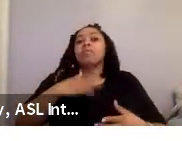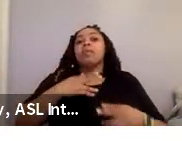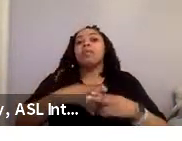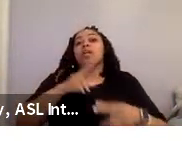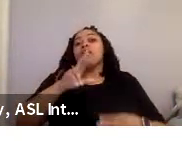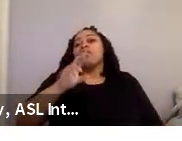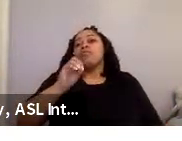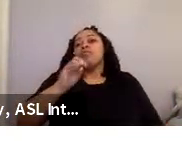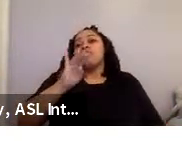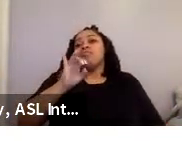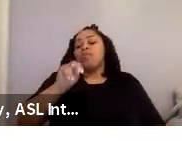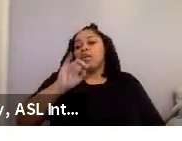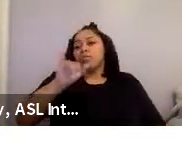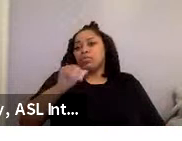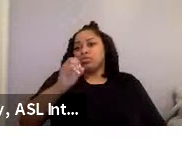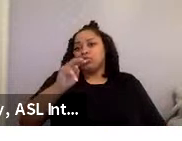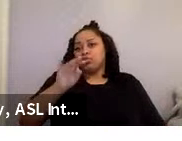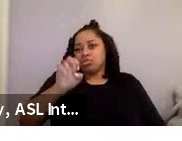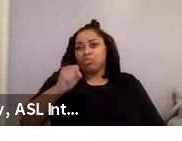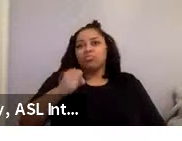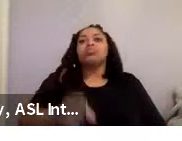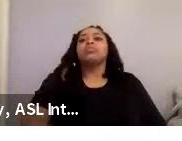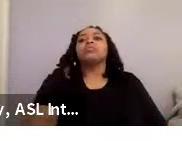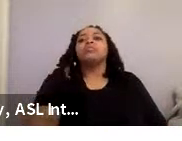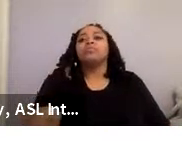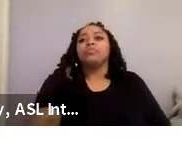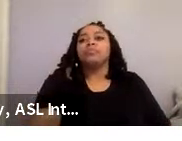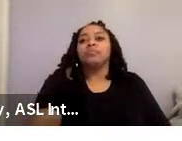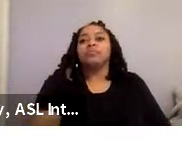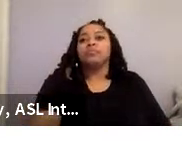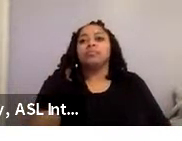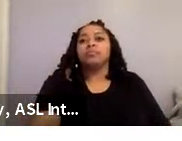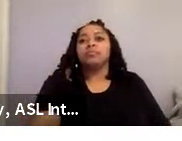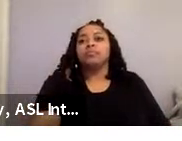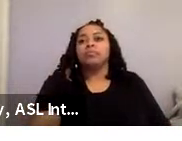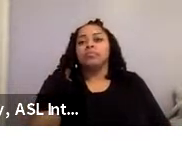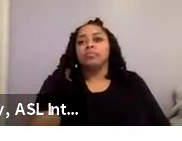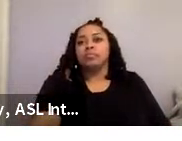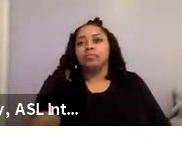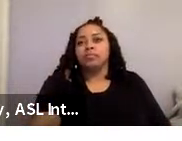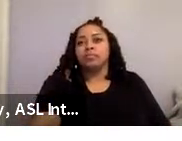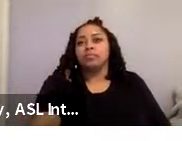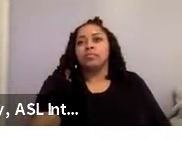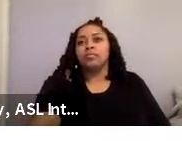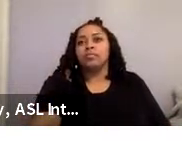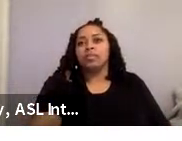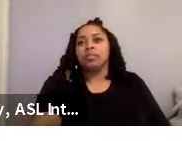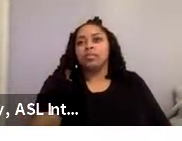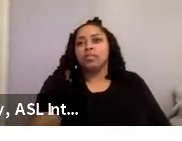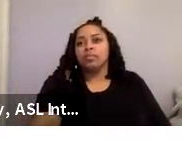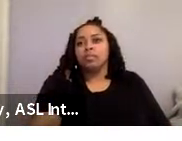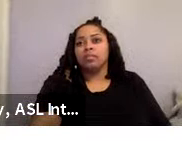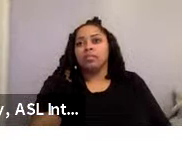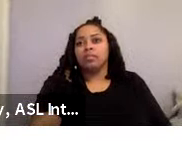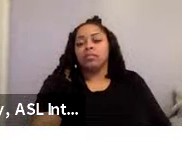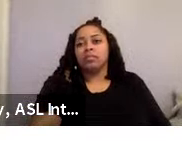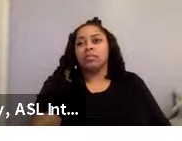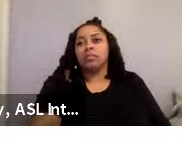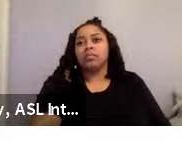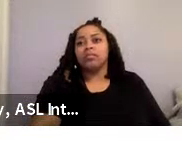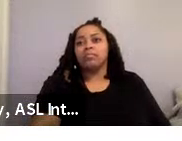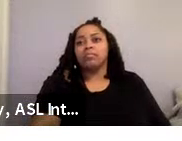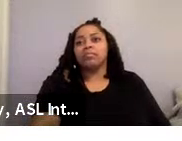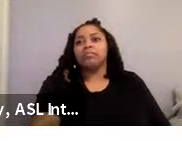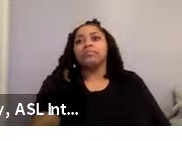Jones, and I'll be running through a few of the logistics before the start of today's session, before we turn it over to our